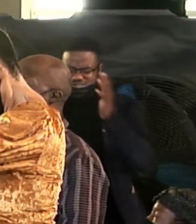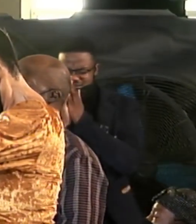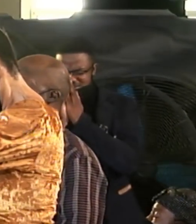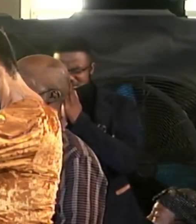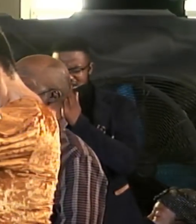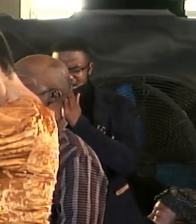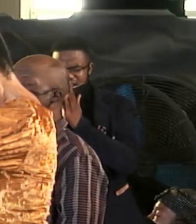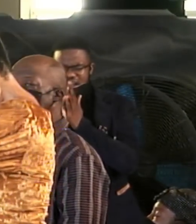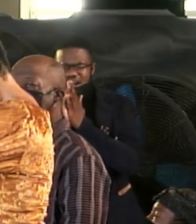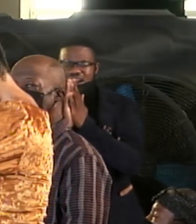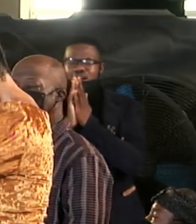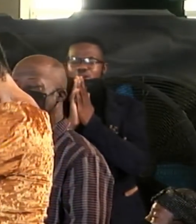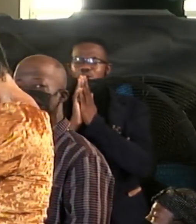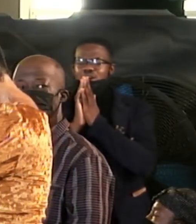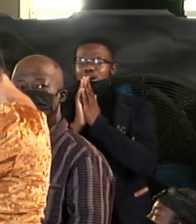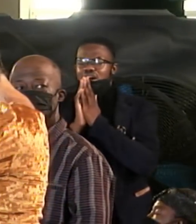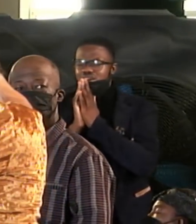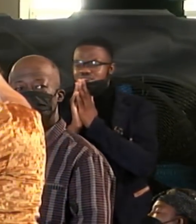Sweetest notes.